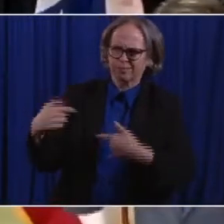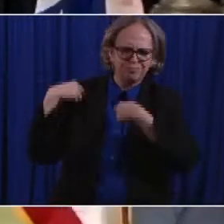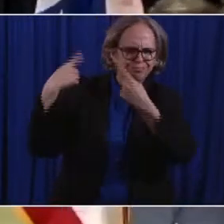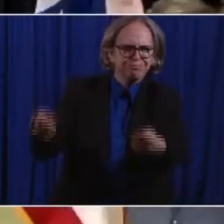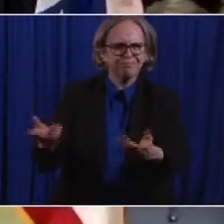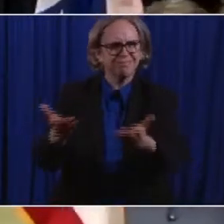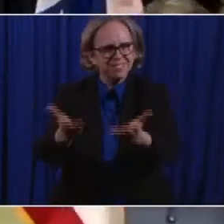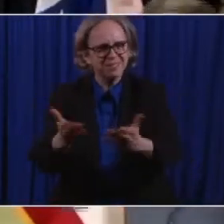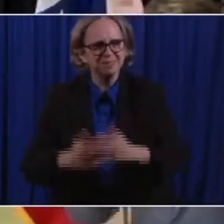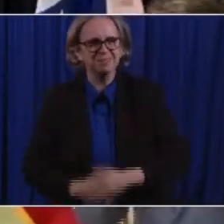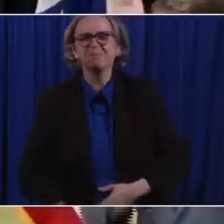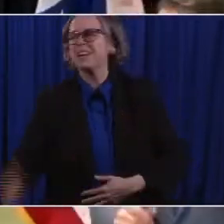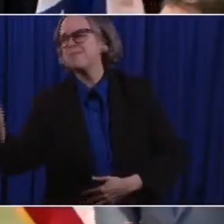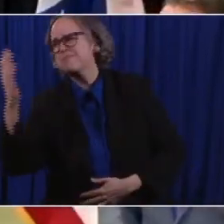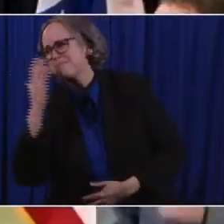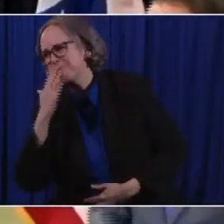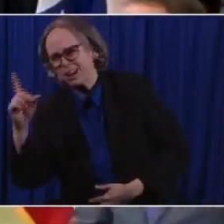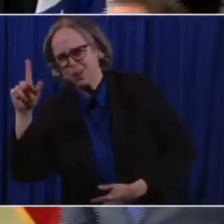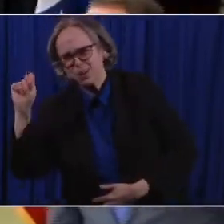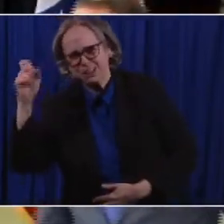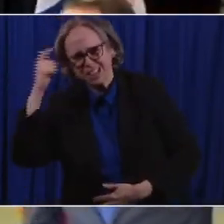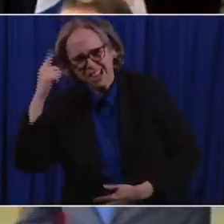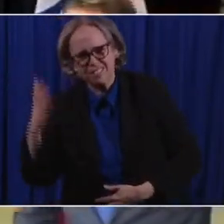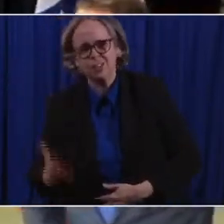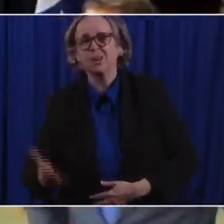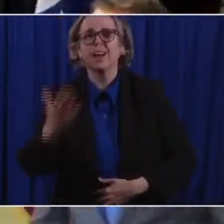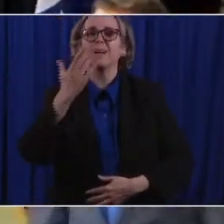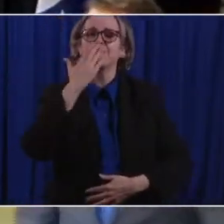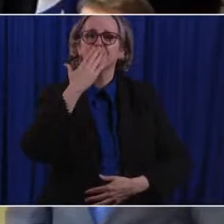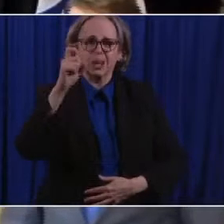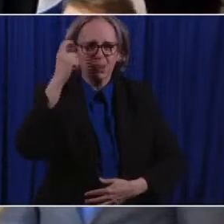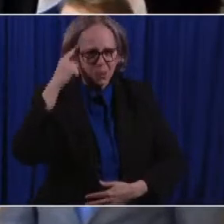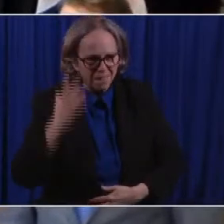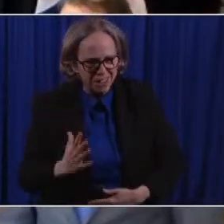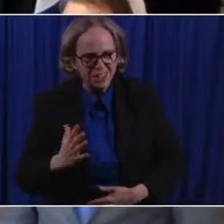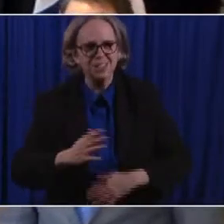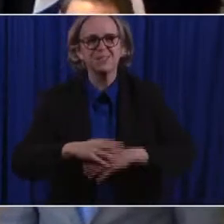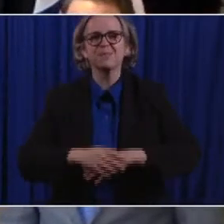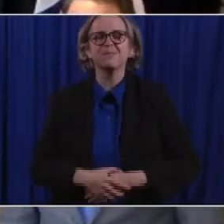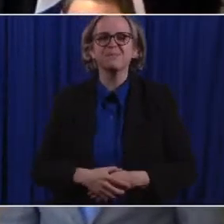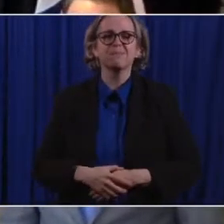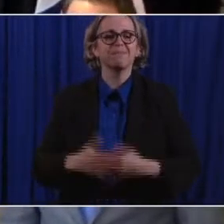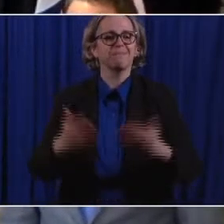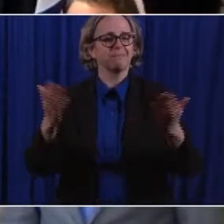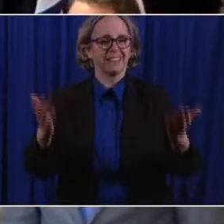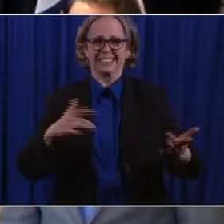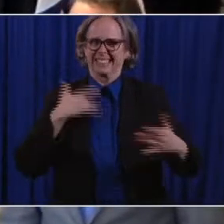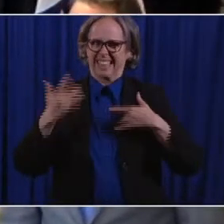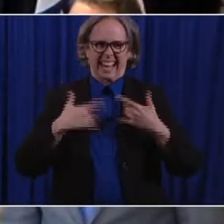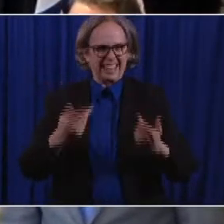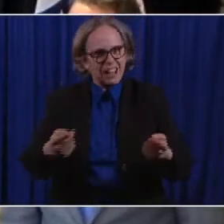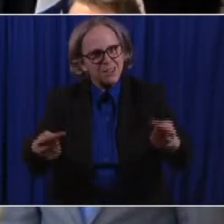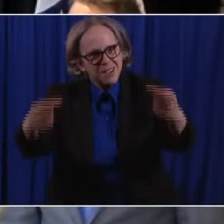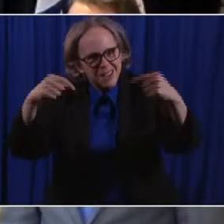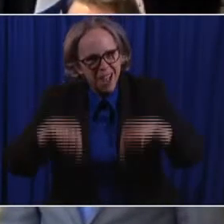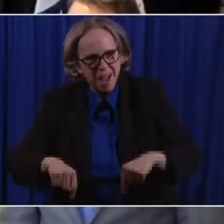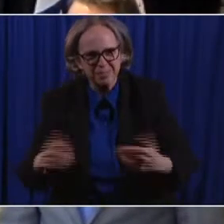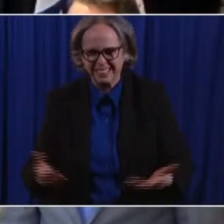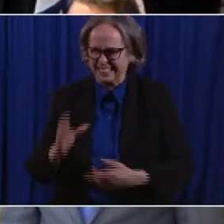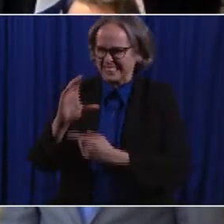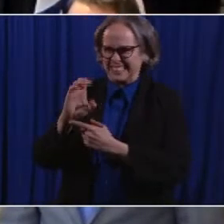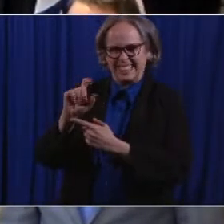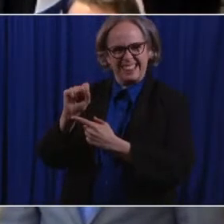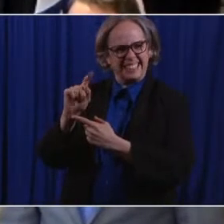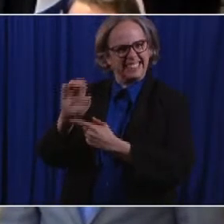Well, thank you, Governor, and thank you, Lieutenant Governor. Glad that you are here with us today at the Celeste Center at the Fairgrounds, as the